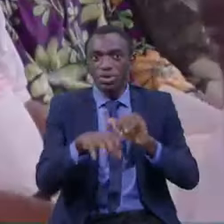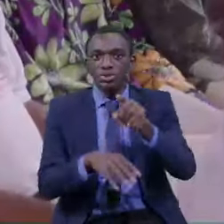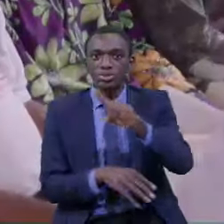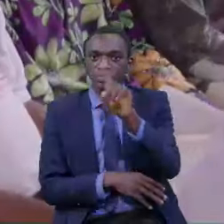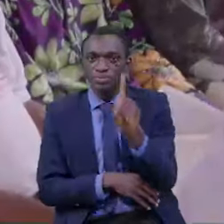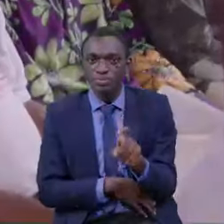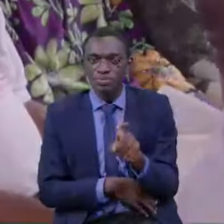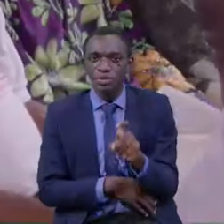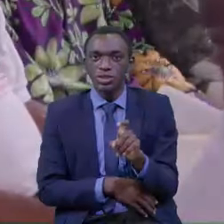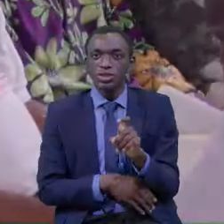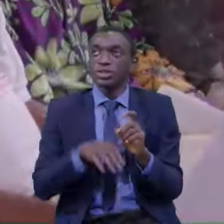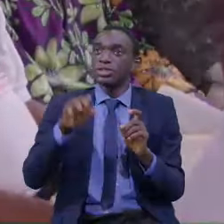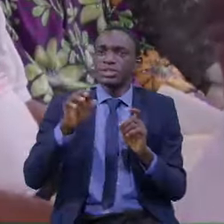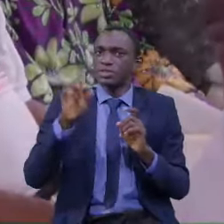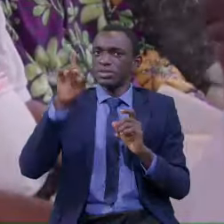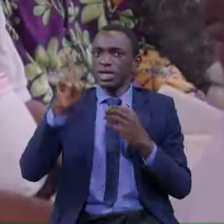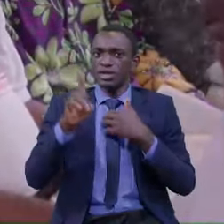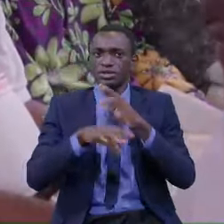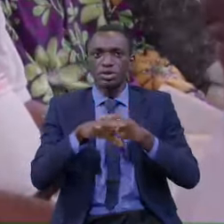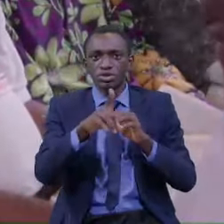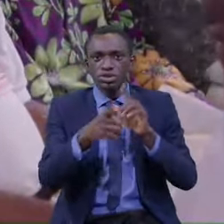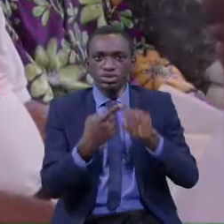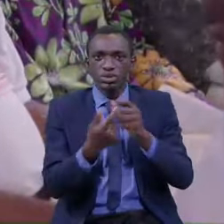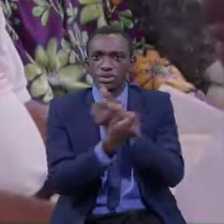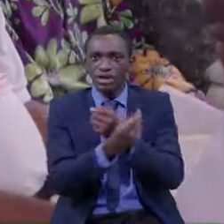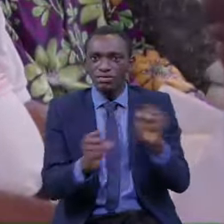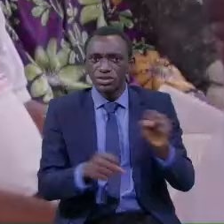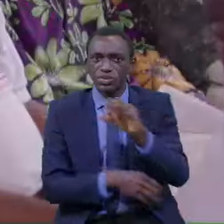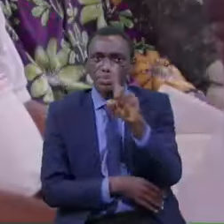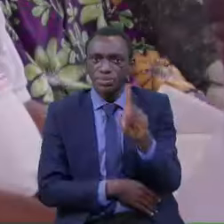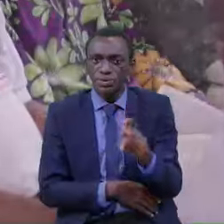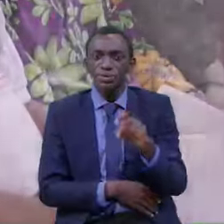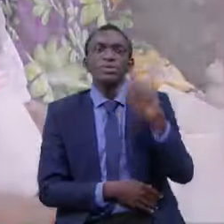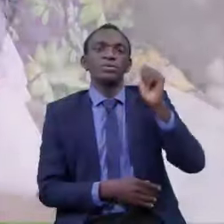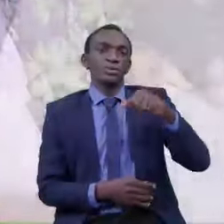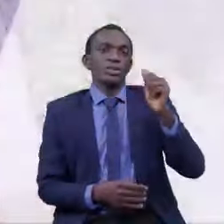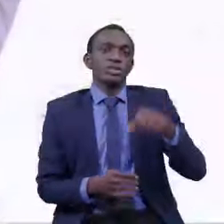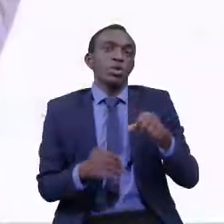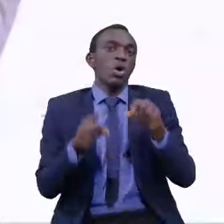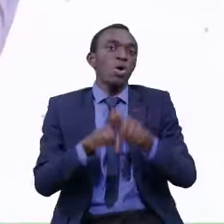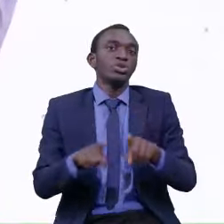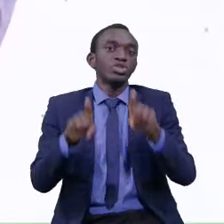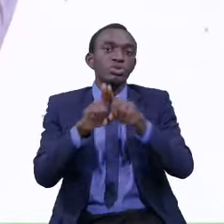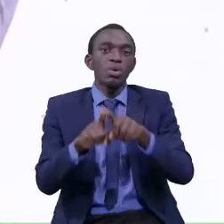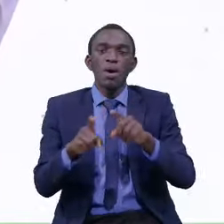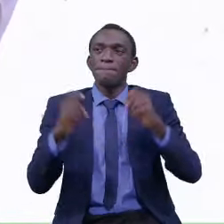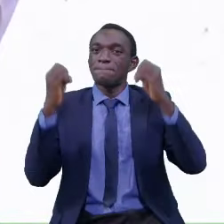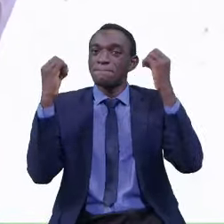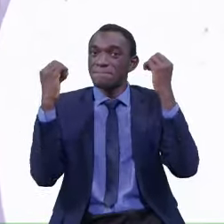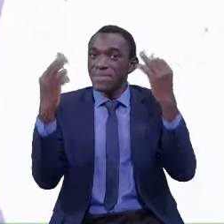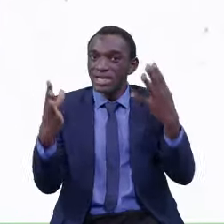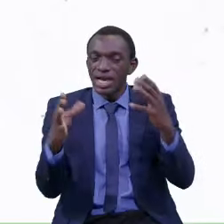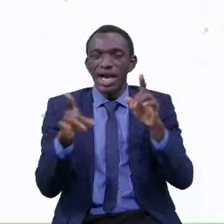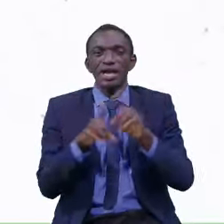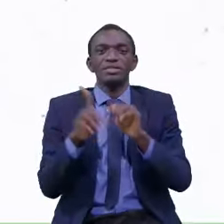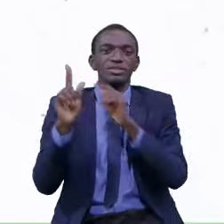to salvation? Look at this, even as many as the Lord our God